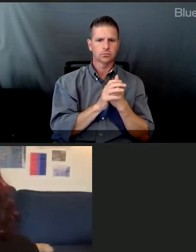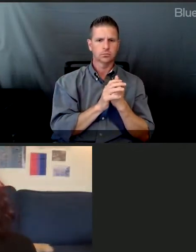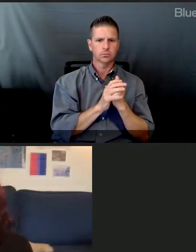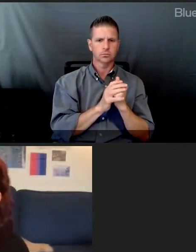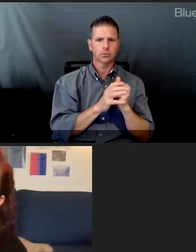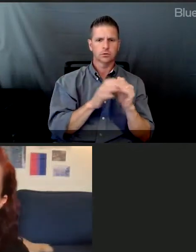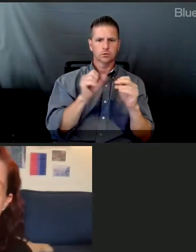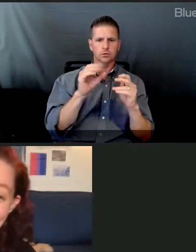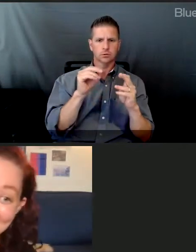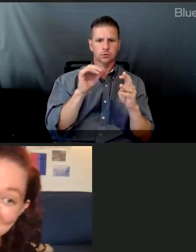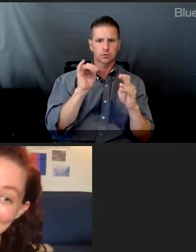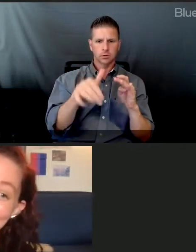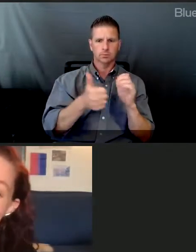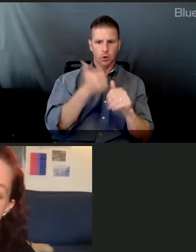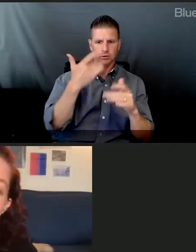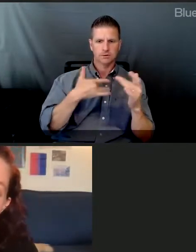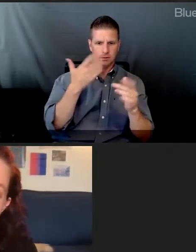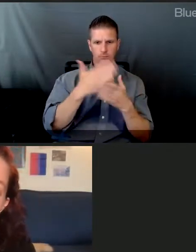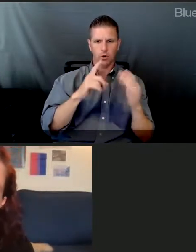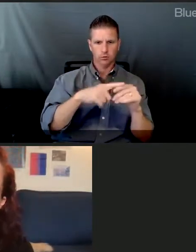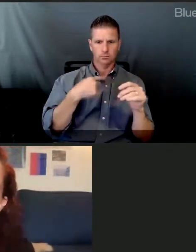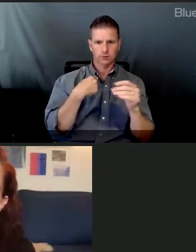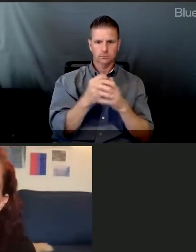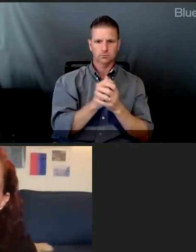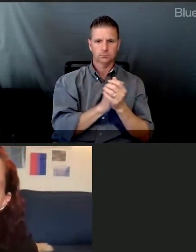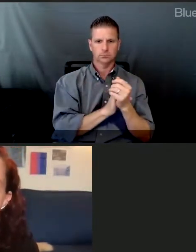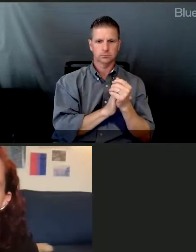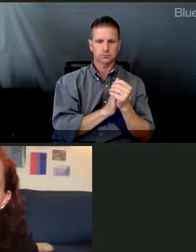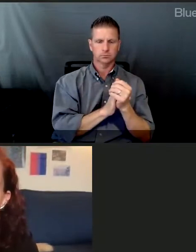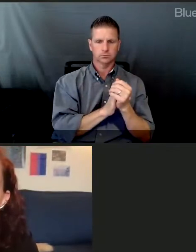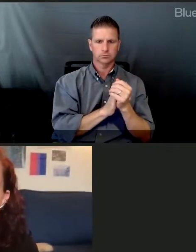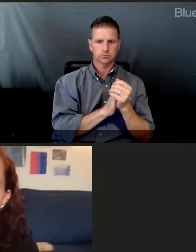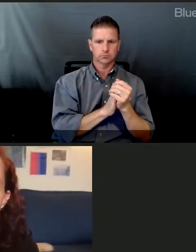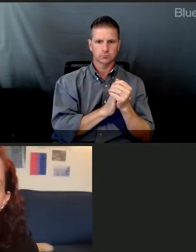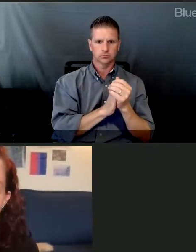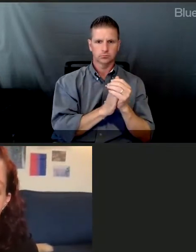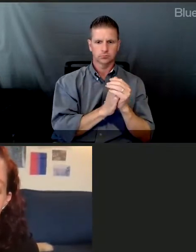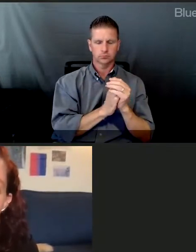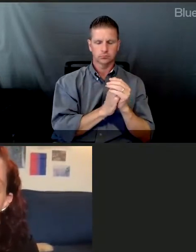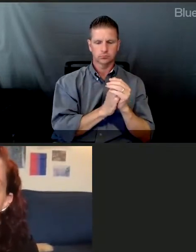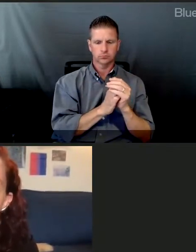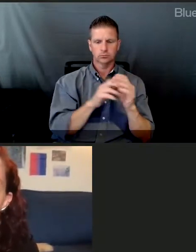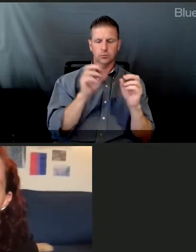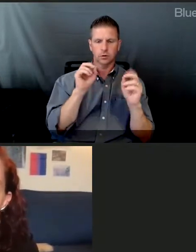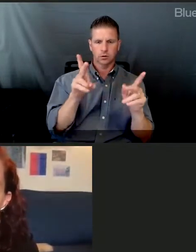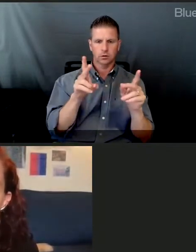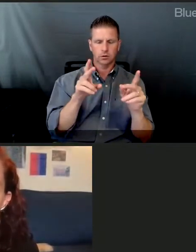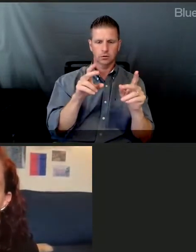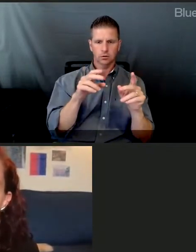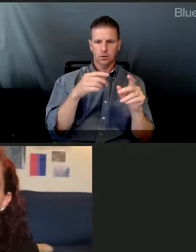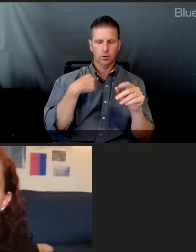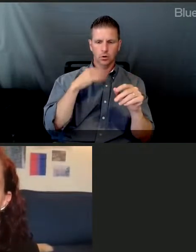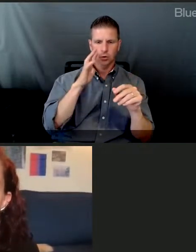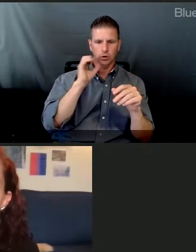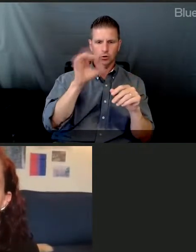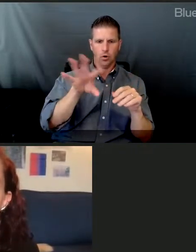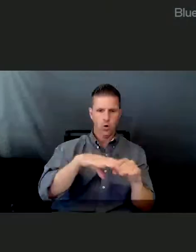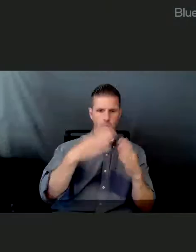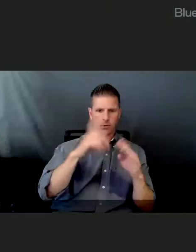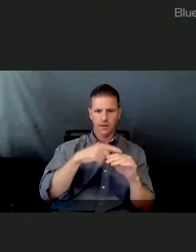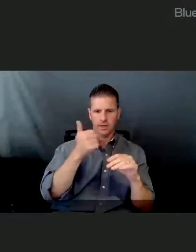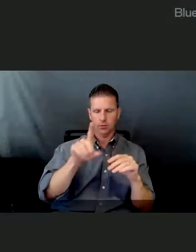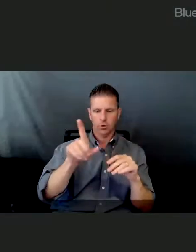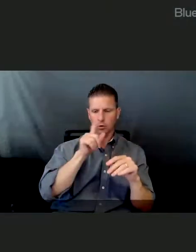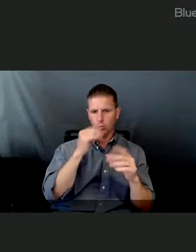so that's the most exciting part to me. Awesome. Okay, so I'll throw this open to anyone who wants